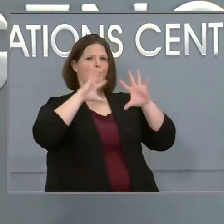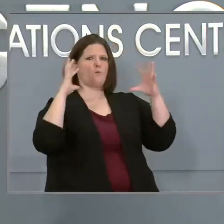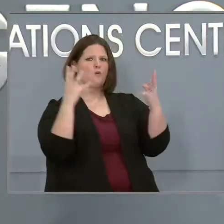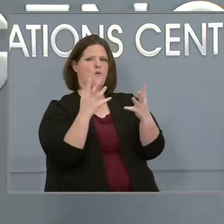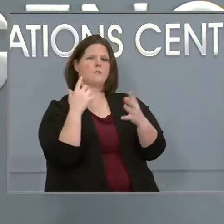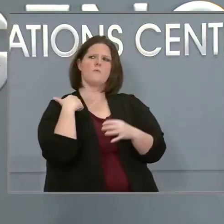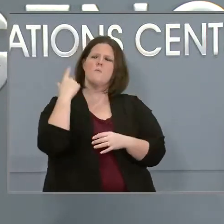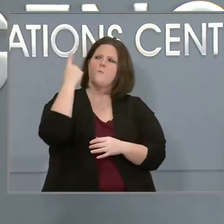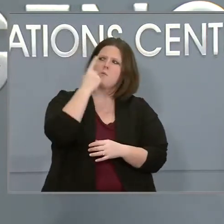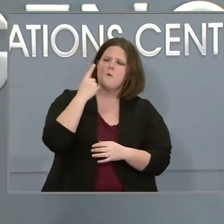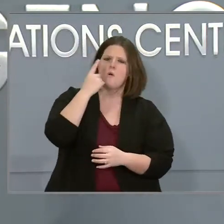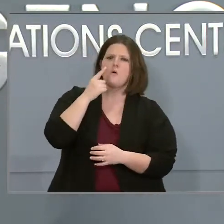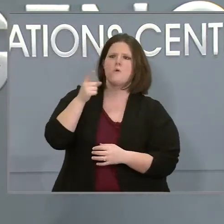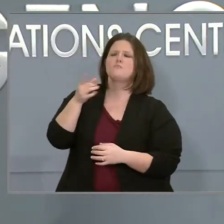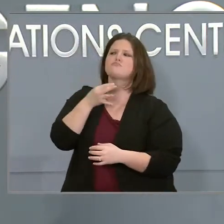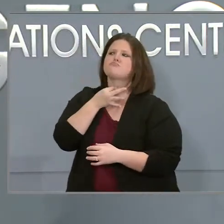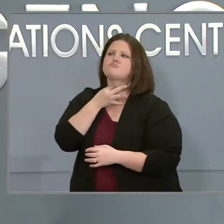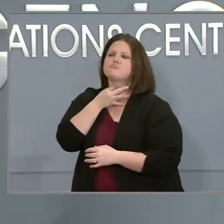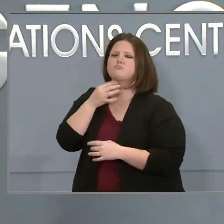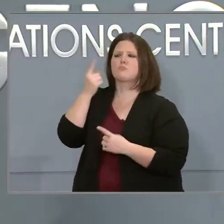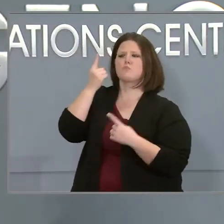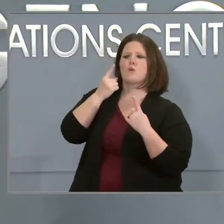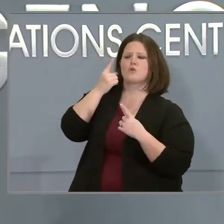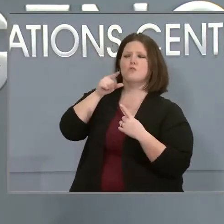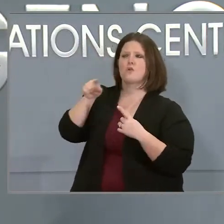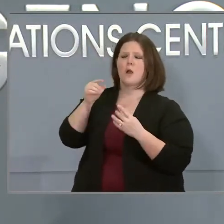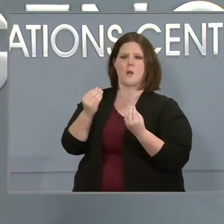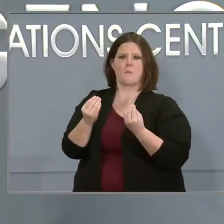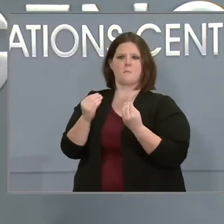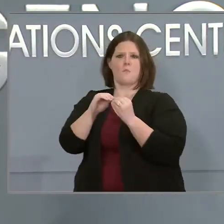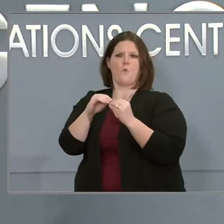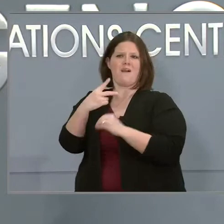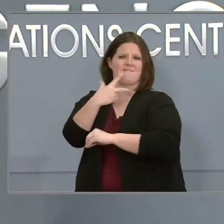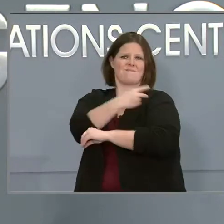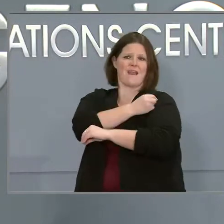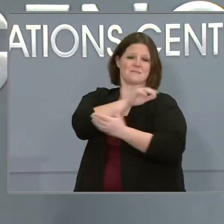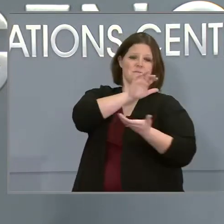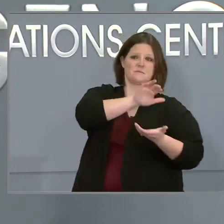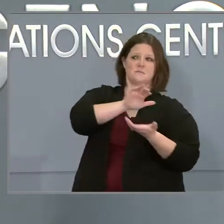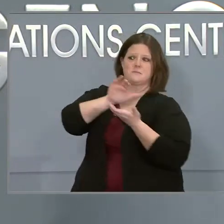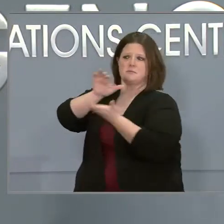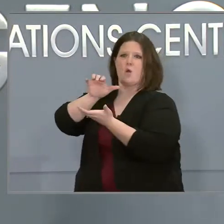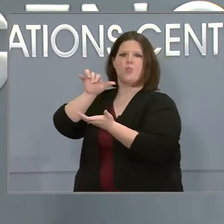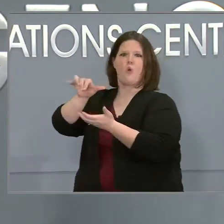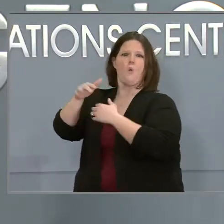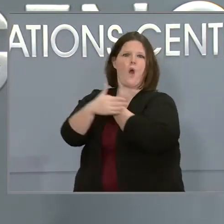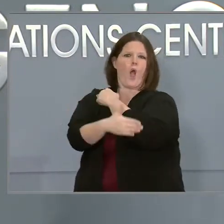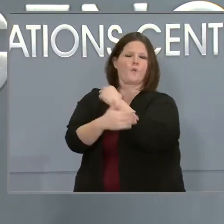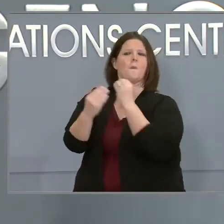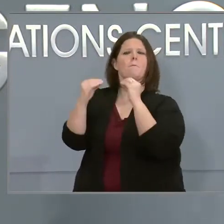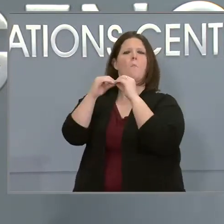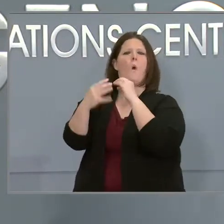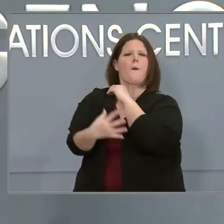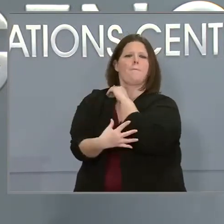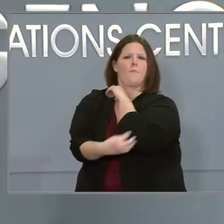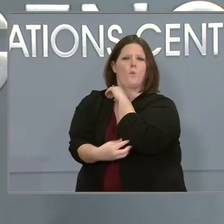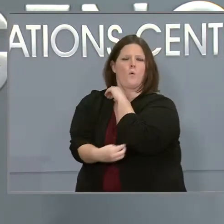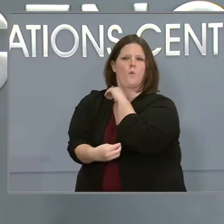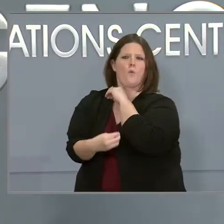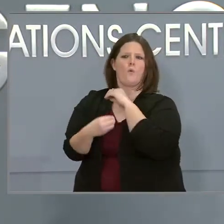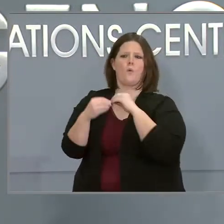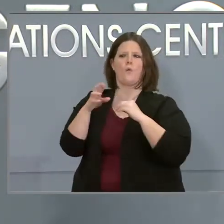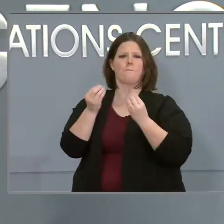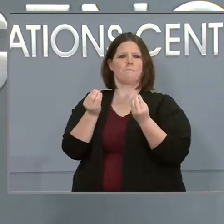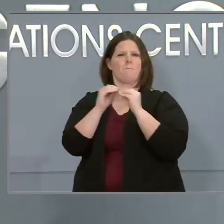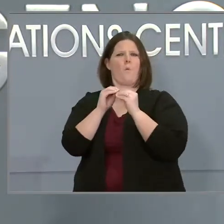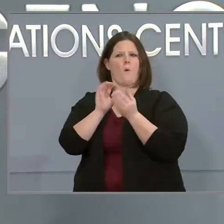that if there was more vaccine equity, more vaccines sent to poorer countries, more vaccines perhaps given to COVAX,